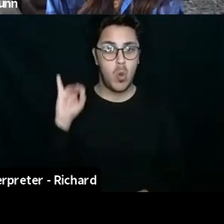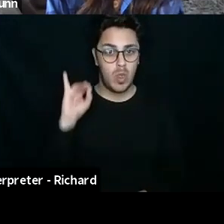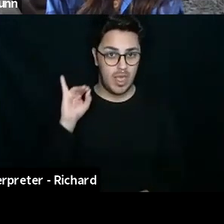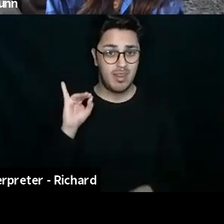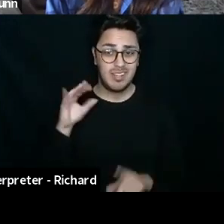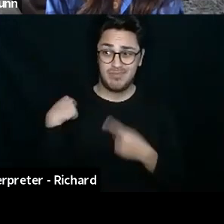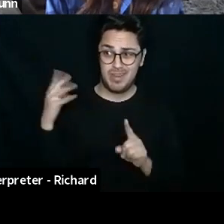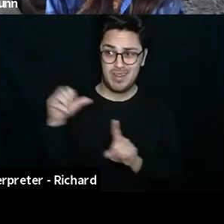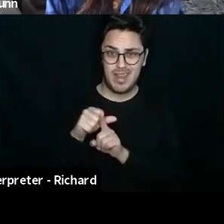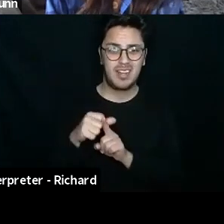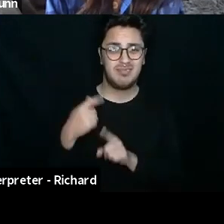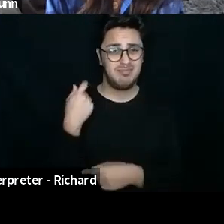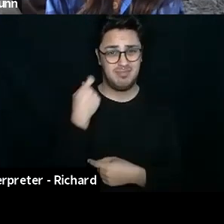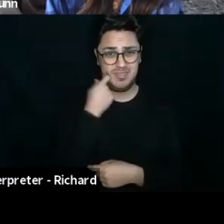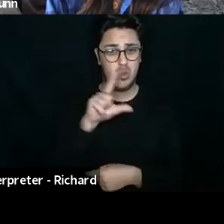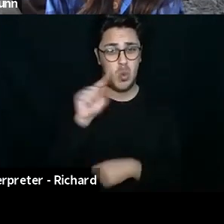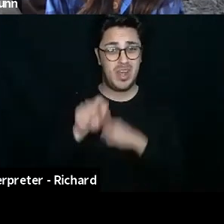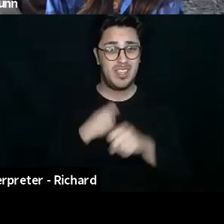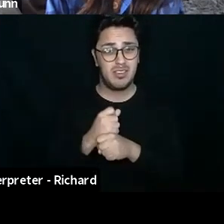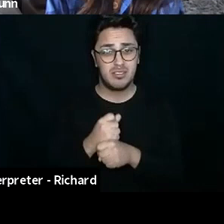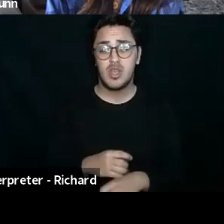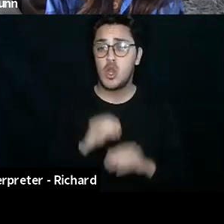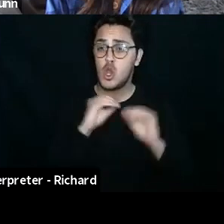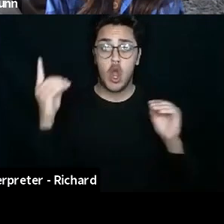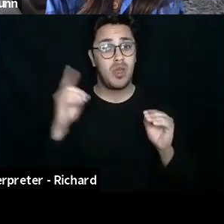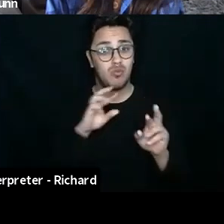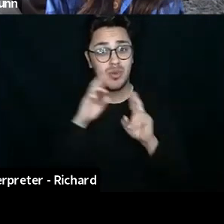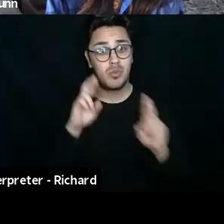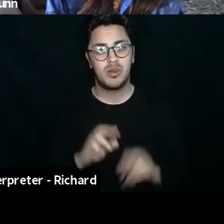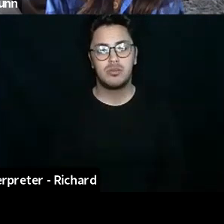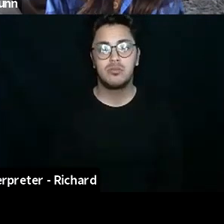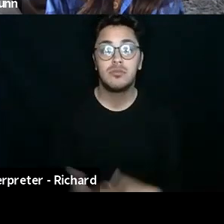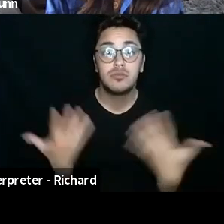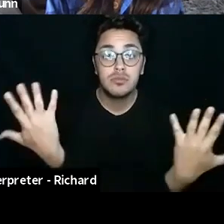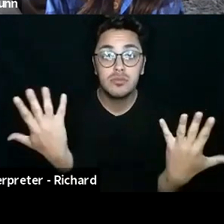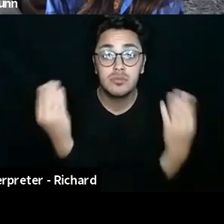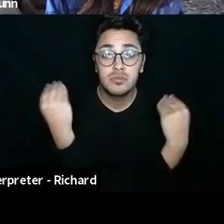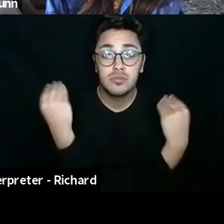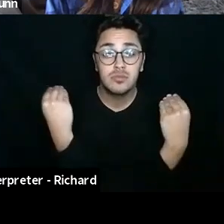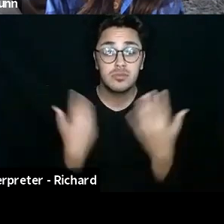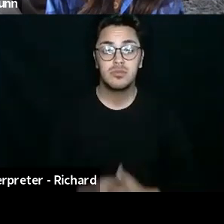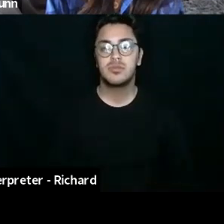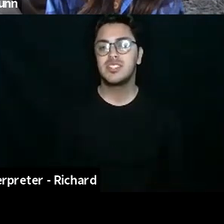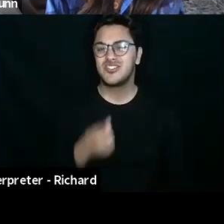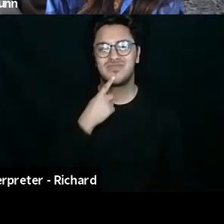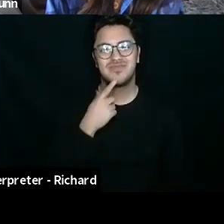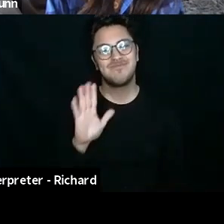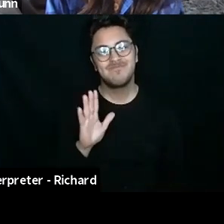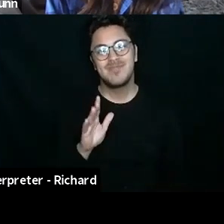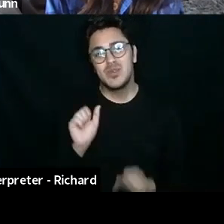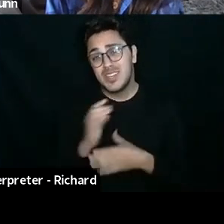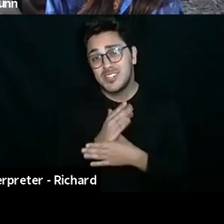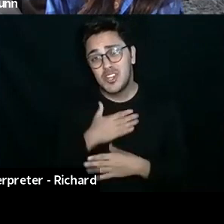past 20 years. And she said, nobody reported it. And I said, how is that possible? And she said, you can share my